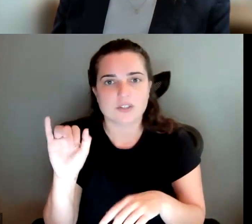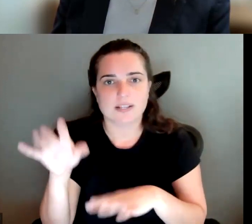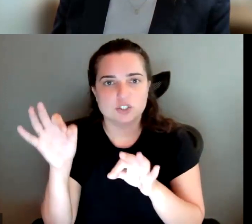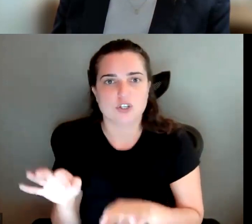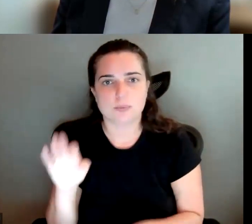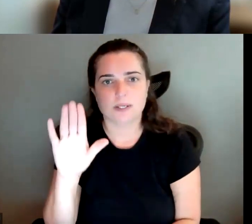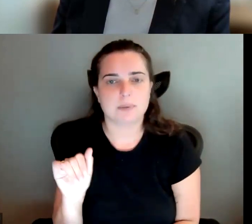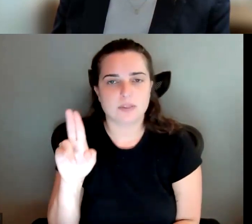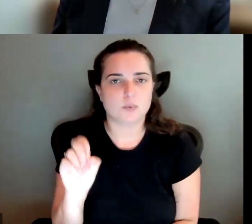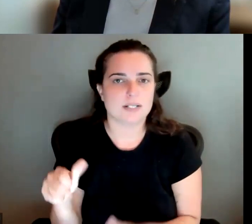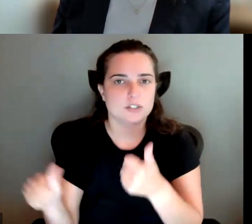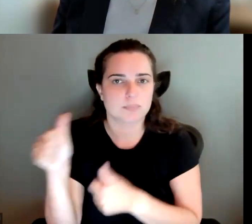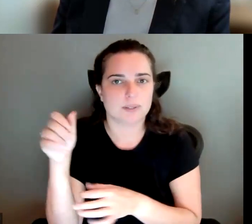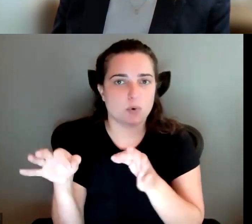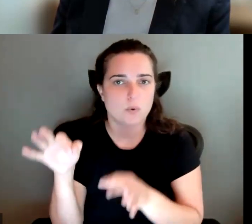24